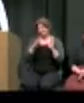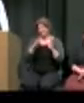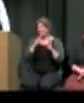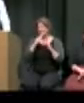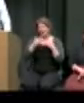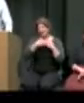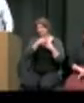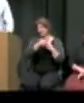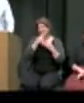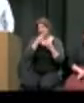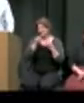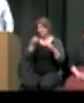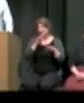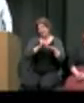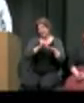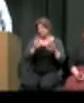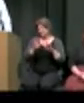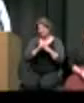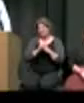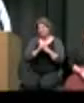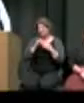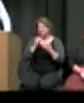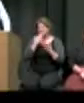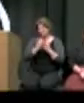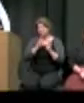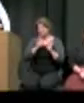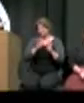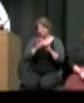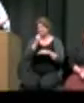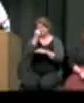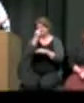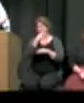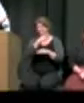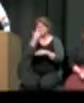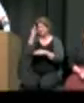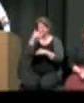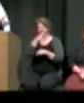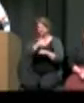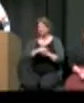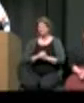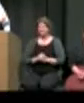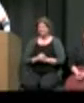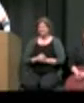back there by it with any equipment, so it's still doing great.